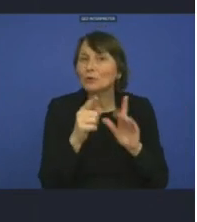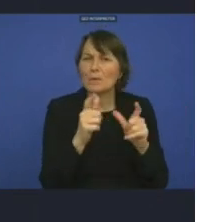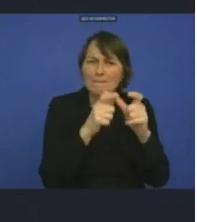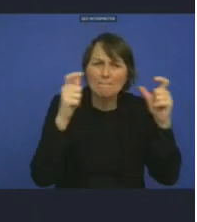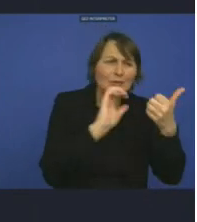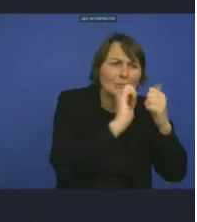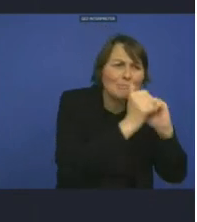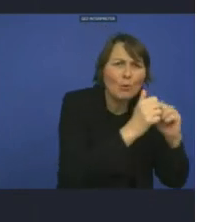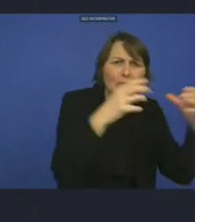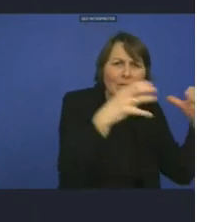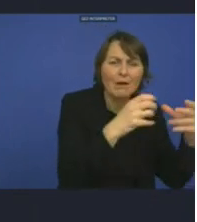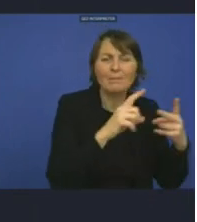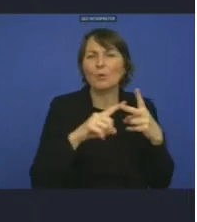township, or if you are a government,